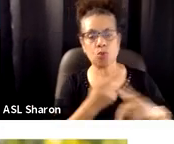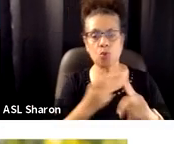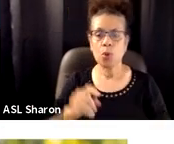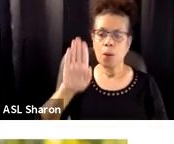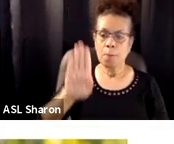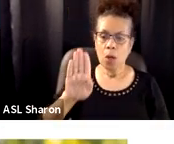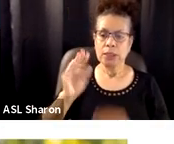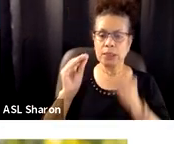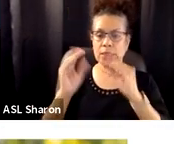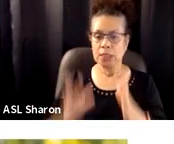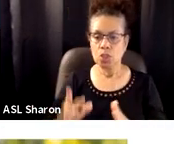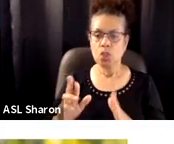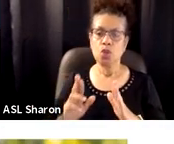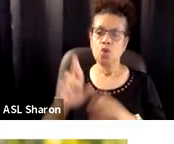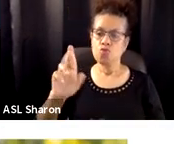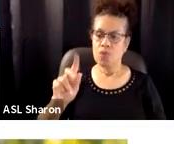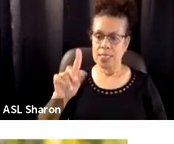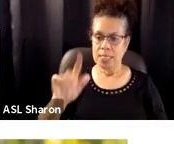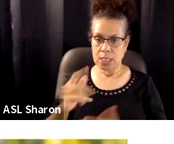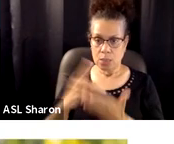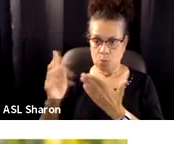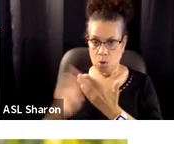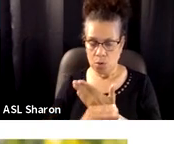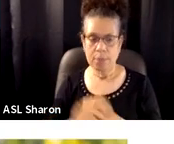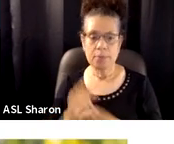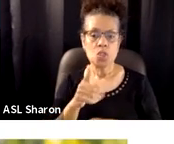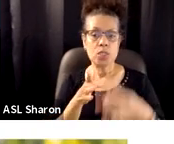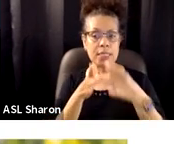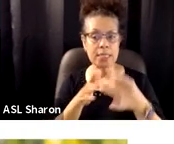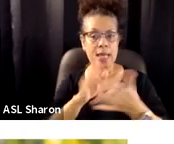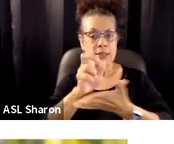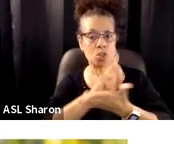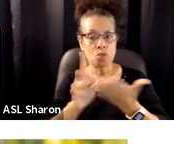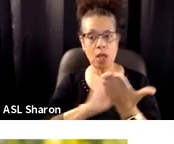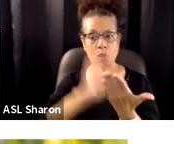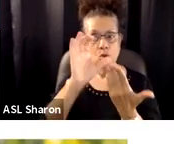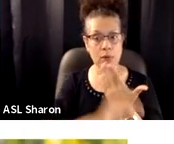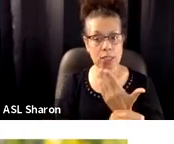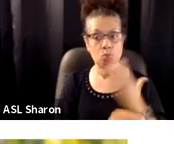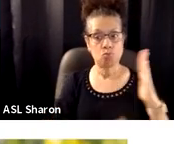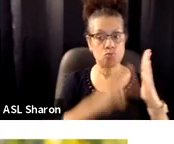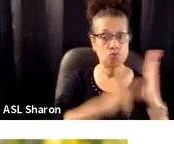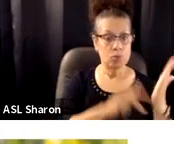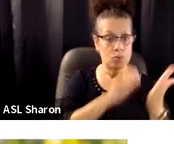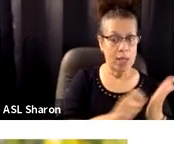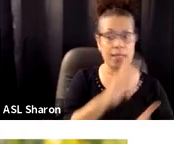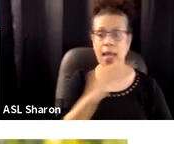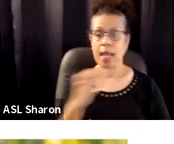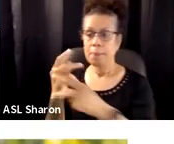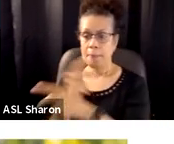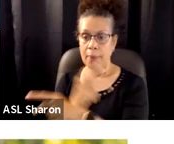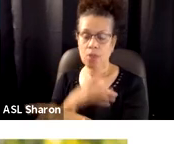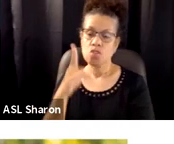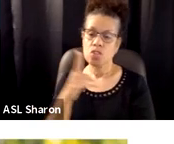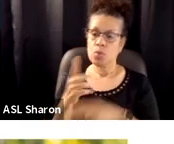residency program she has led the design of curriculum in both literacy and math she served as the